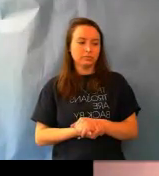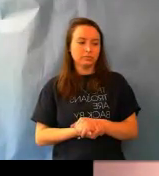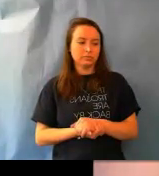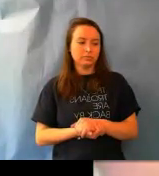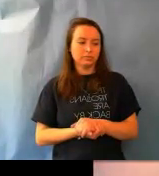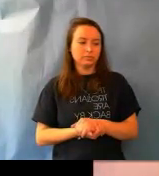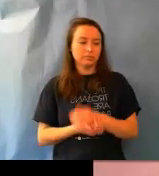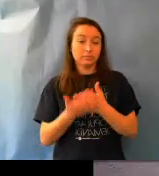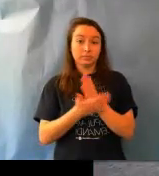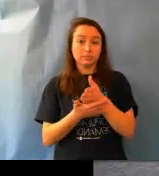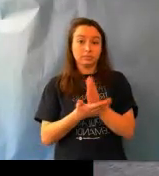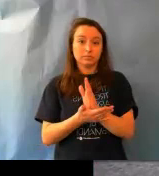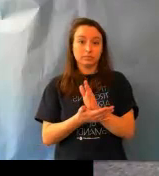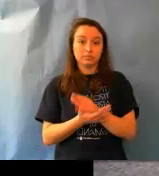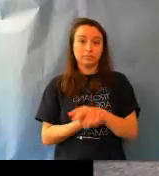All right.